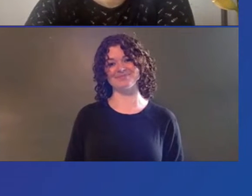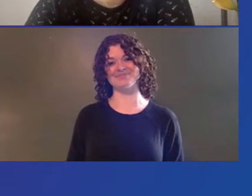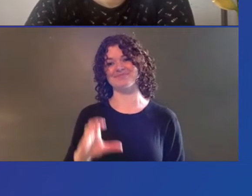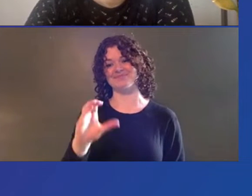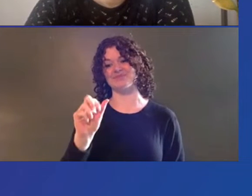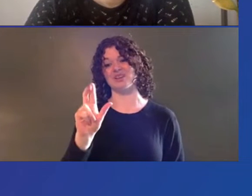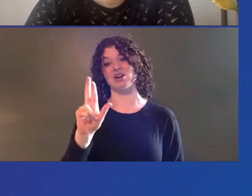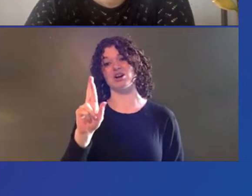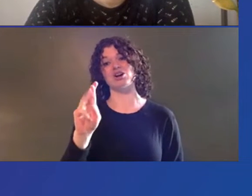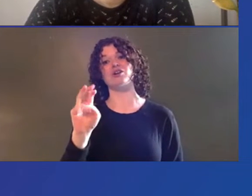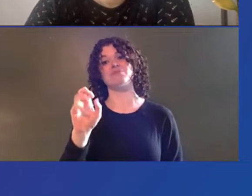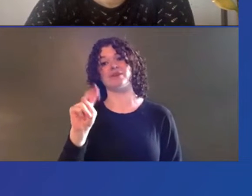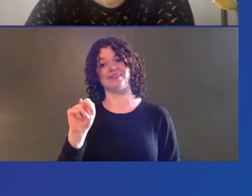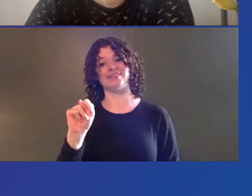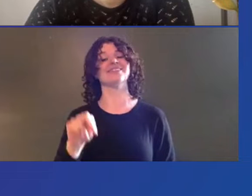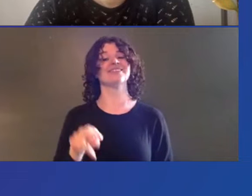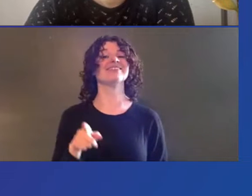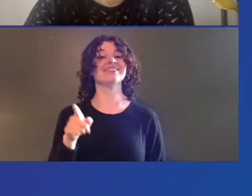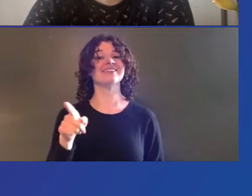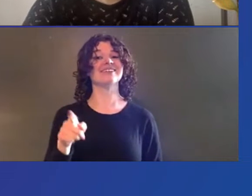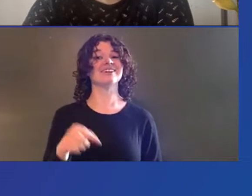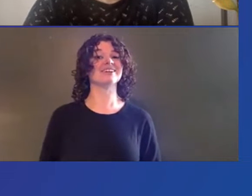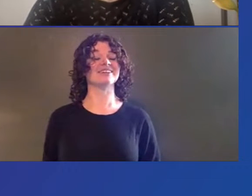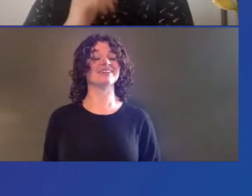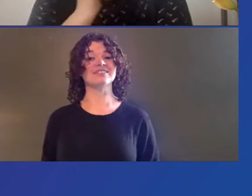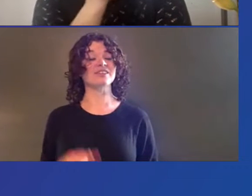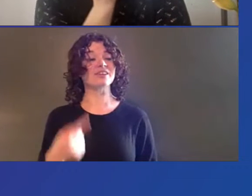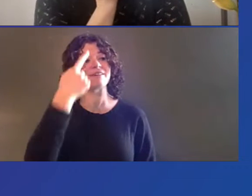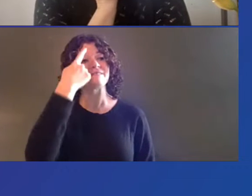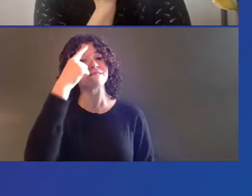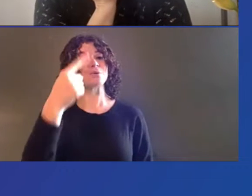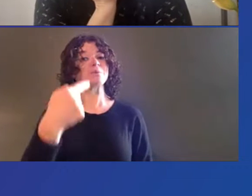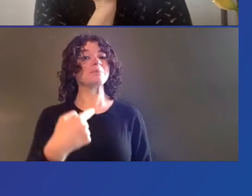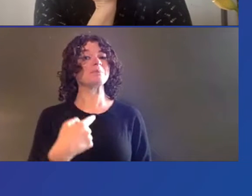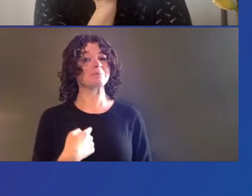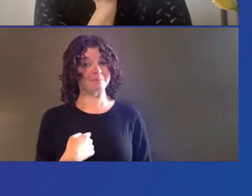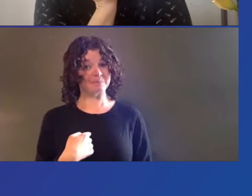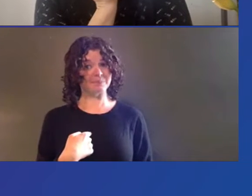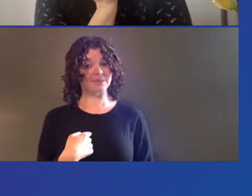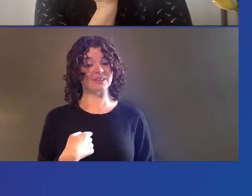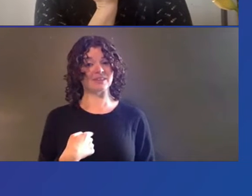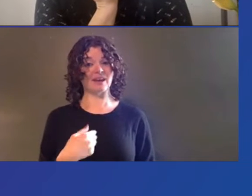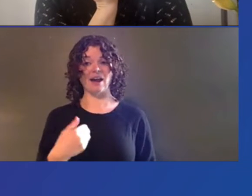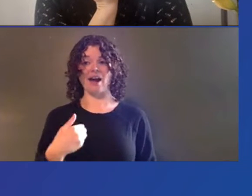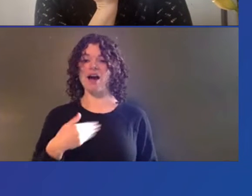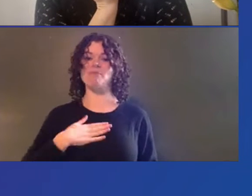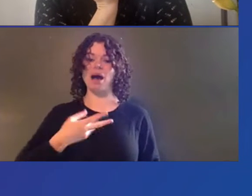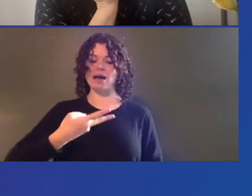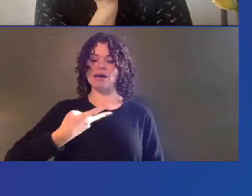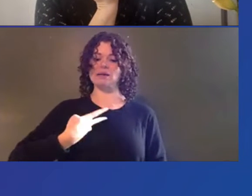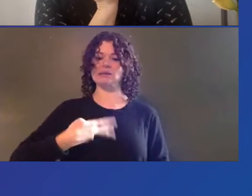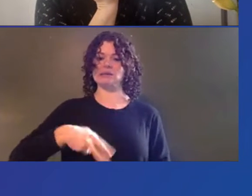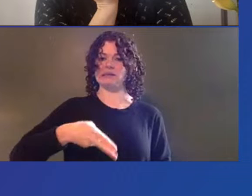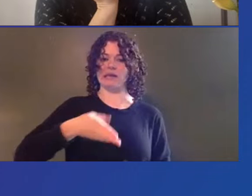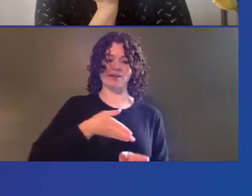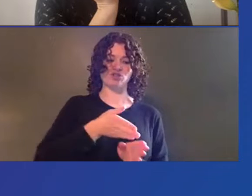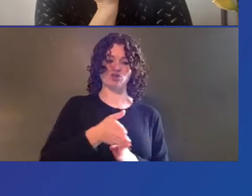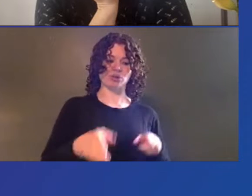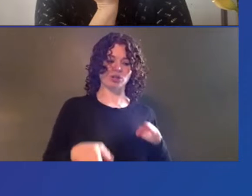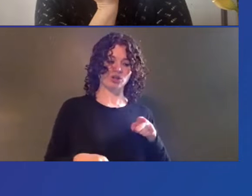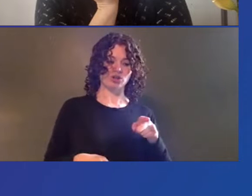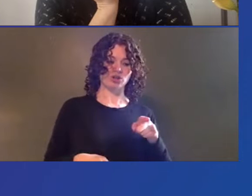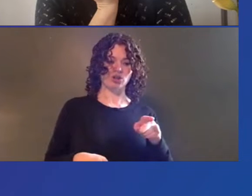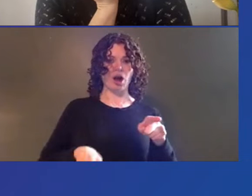Well, so on my end, I've been kind of like parallel to my dance career. I always had this very strong interest